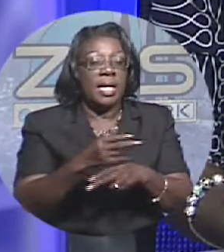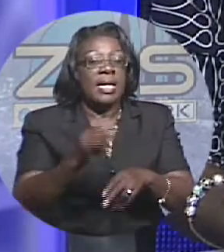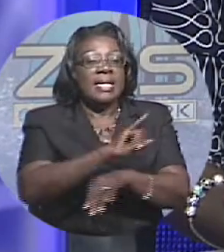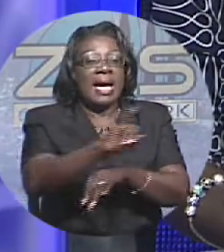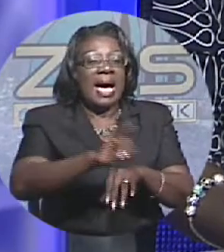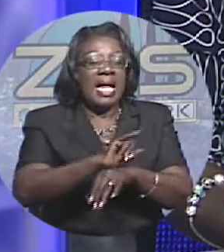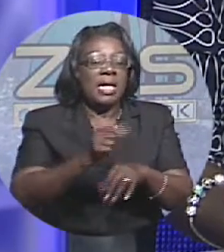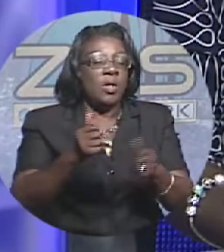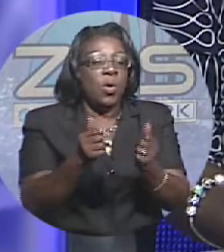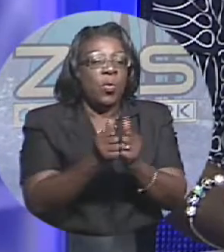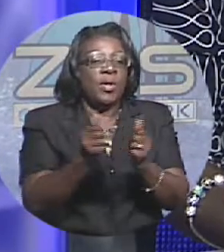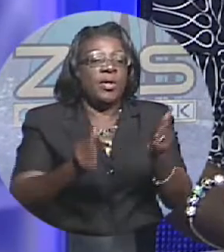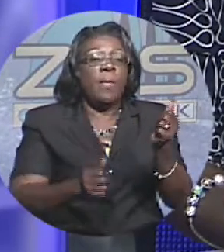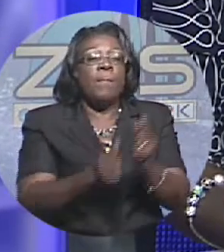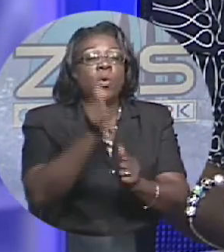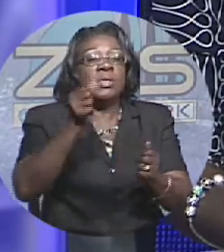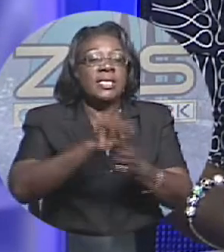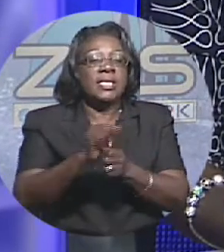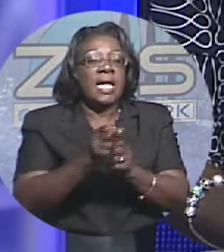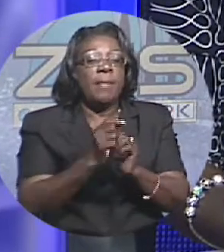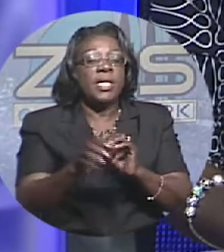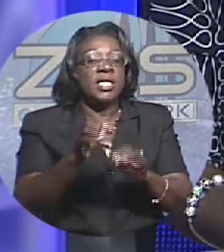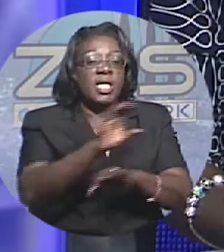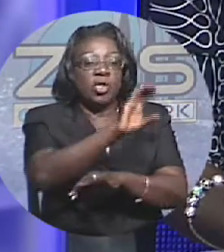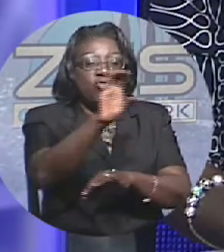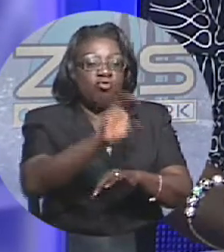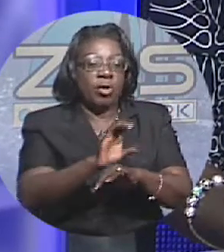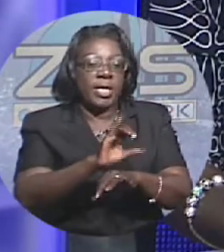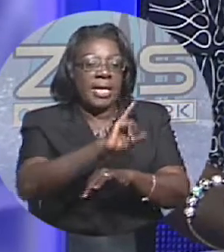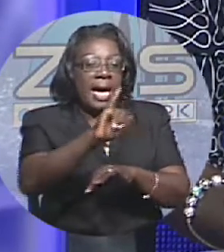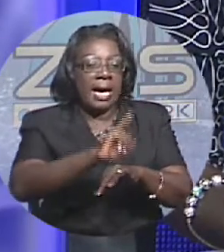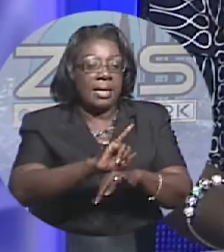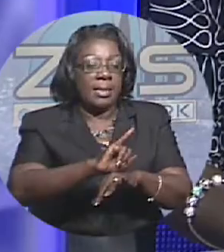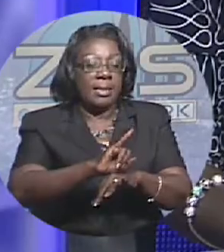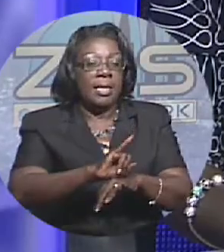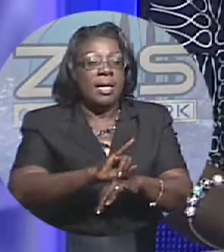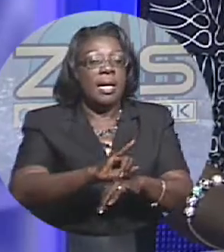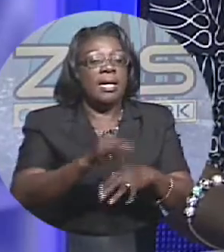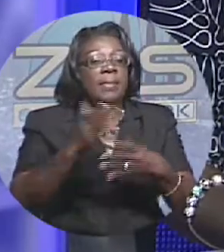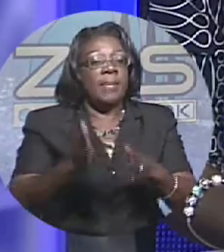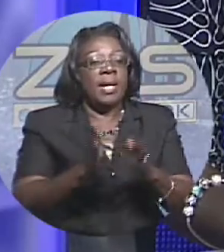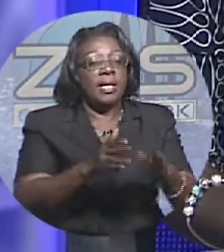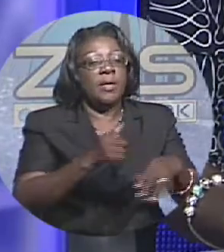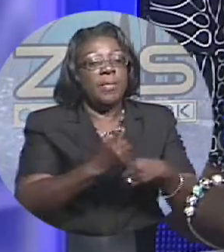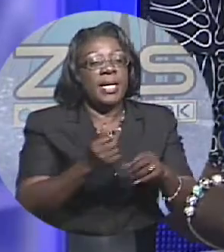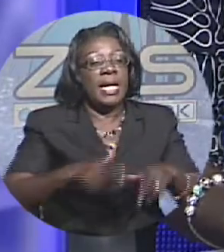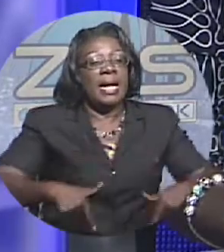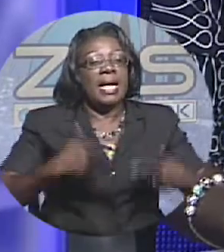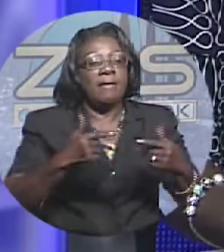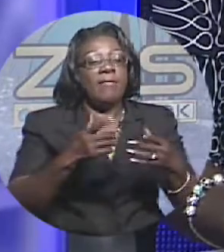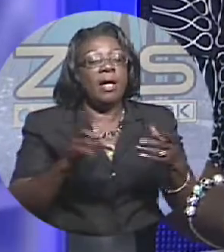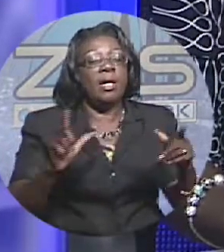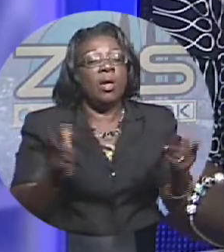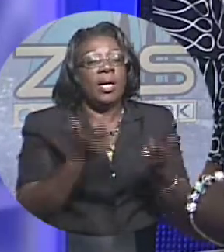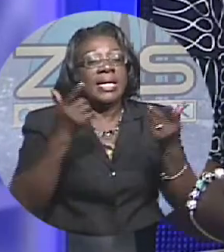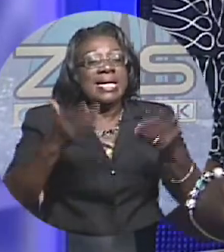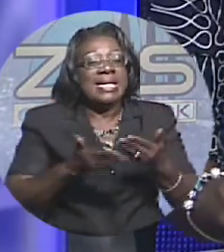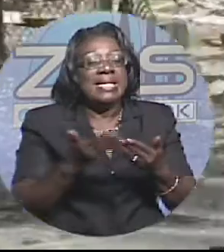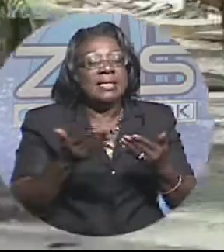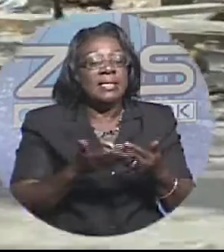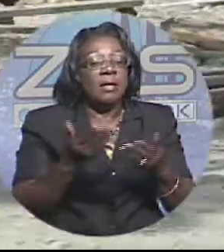is on the way with the deployment of key supplies to make life a whole lot easier for residents. Sieska Adderley